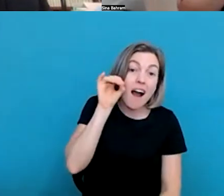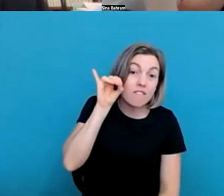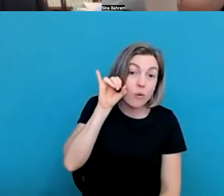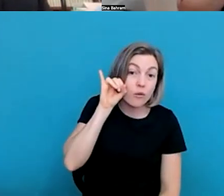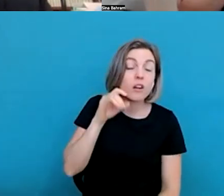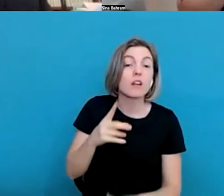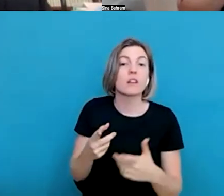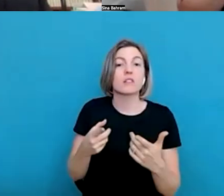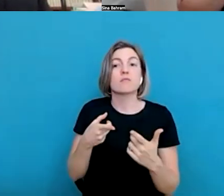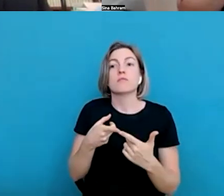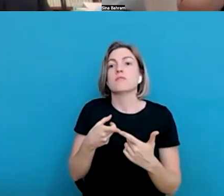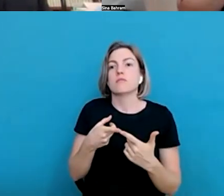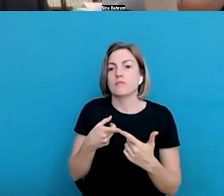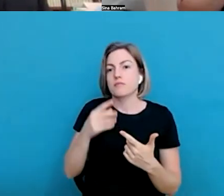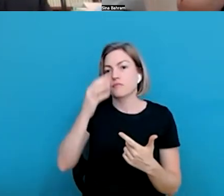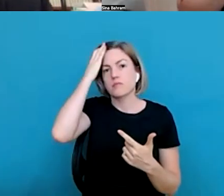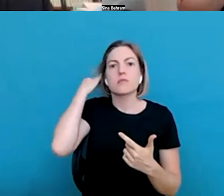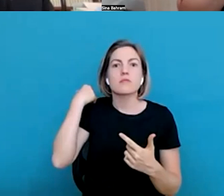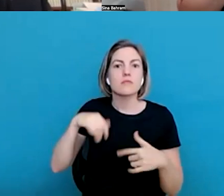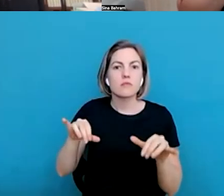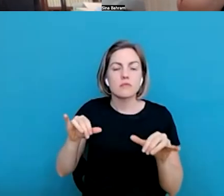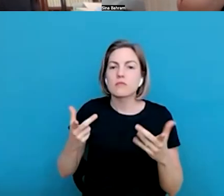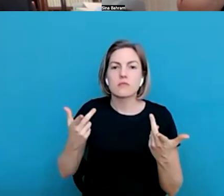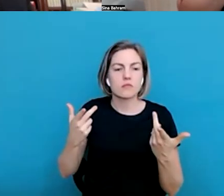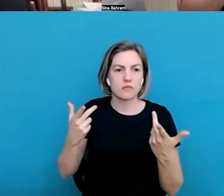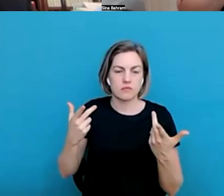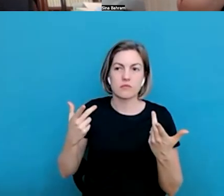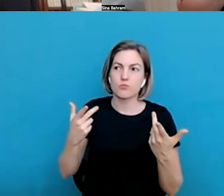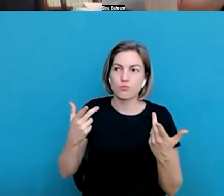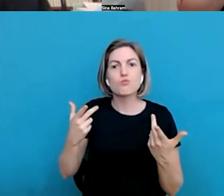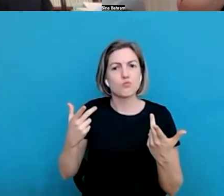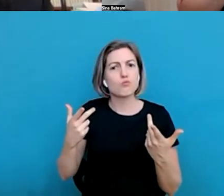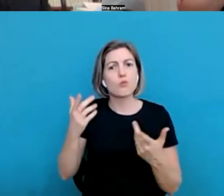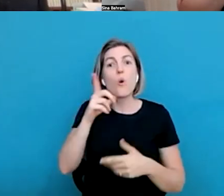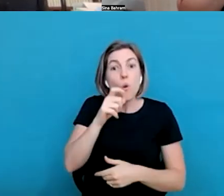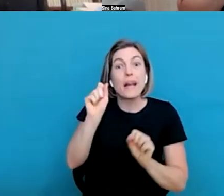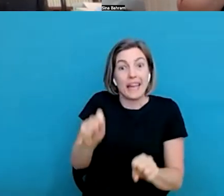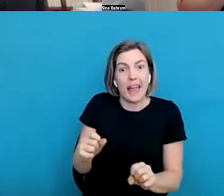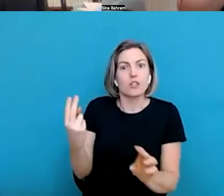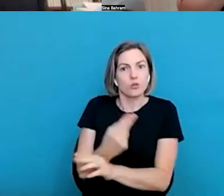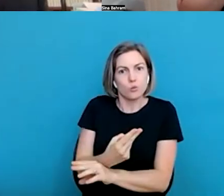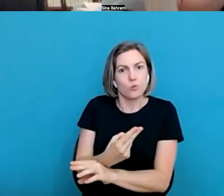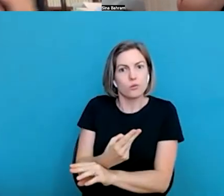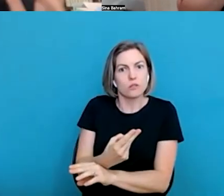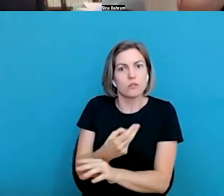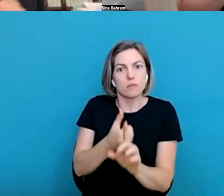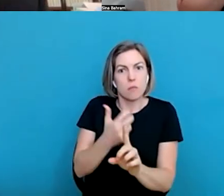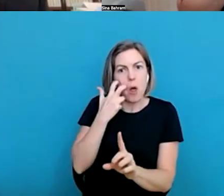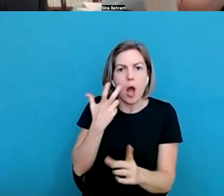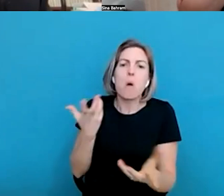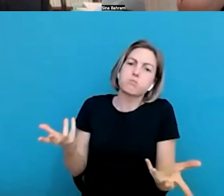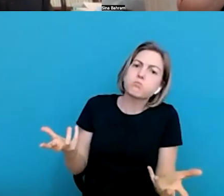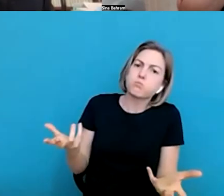yet, and it's been just amazing to the people who can use it, who are blind. It's just, the